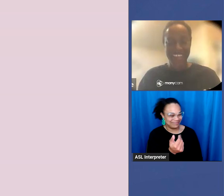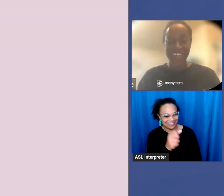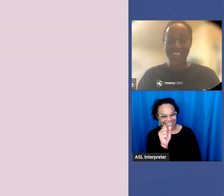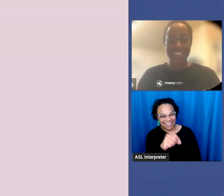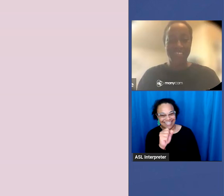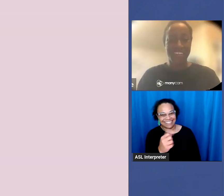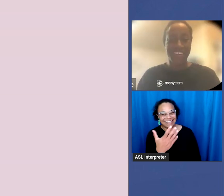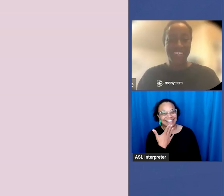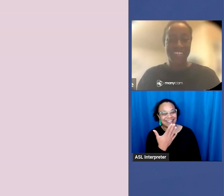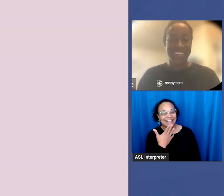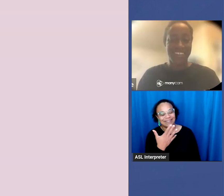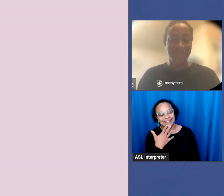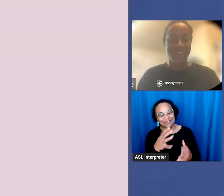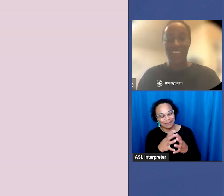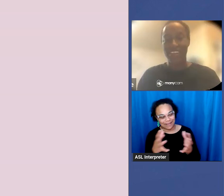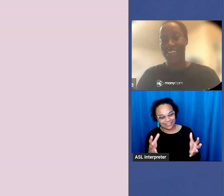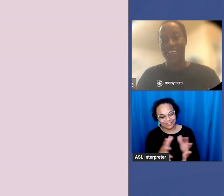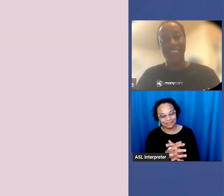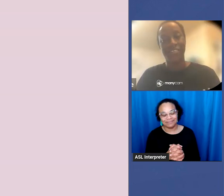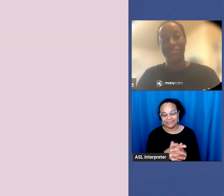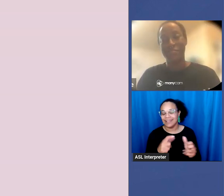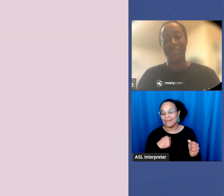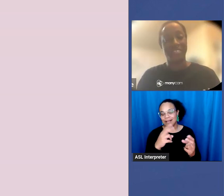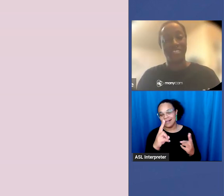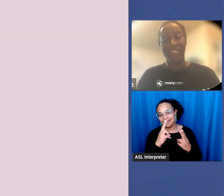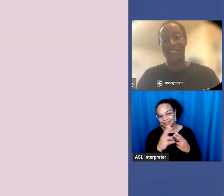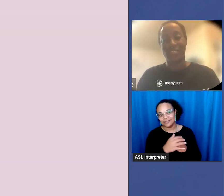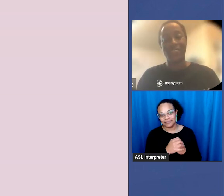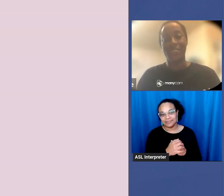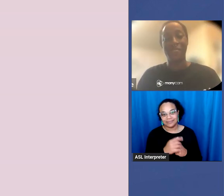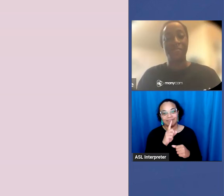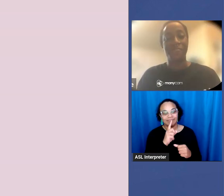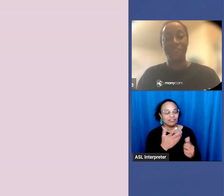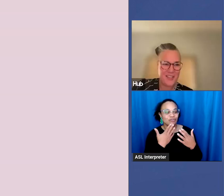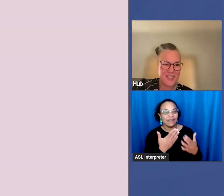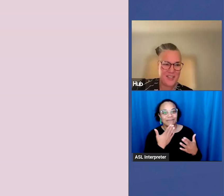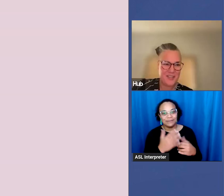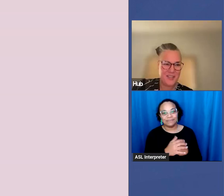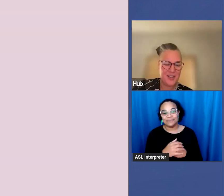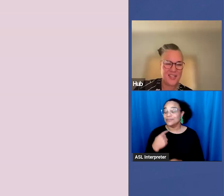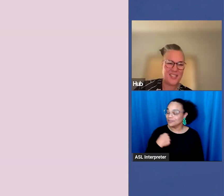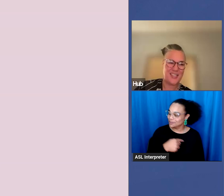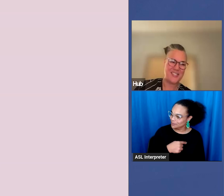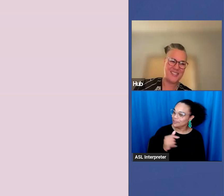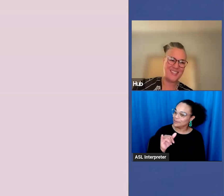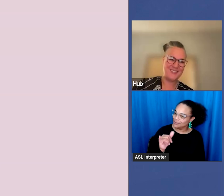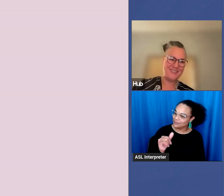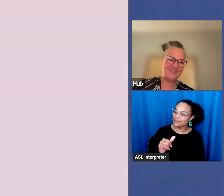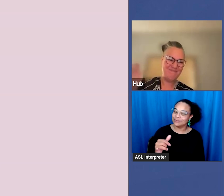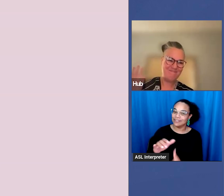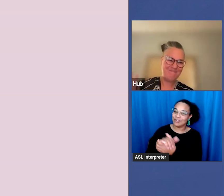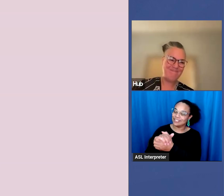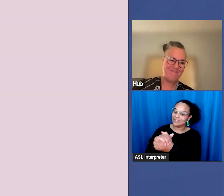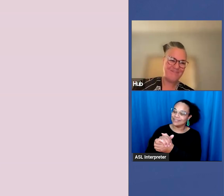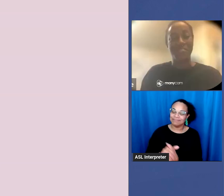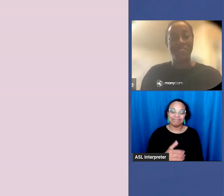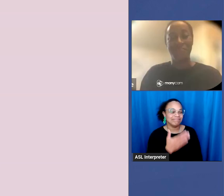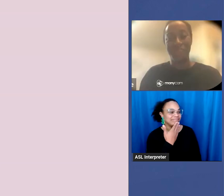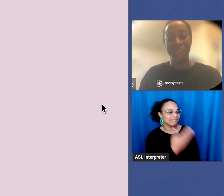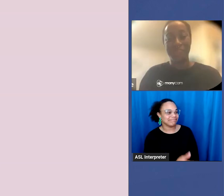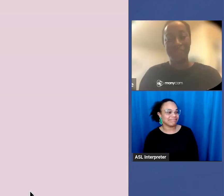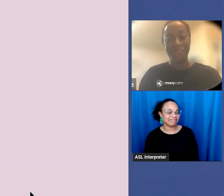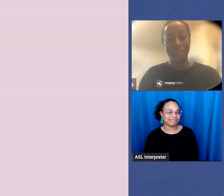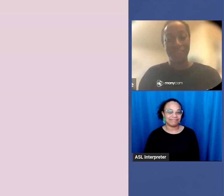Yeah, thank you so much. I'm very honored. I'm just so grateful. We are too. Congratulations. Thank